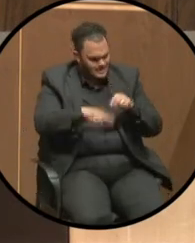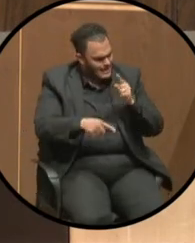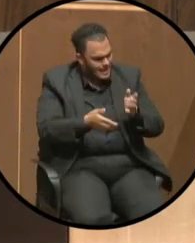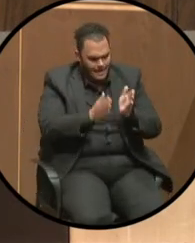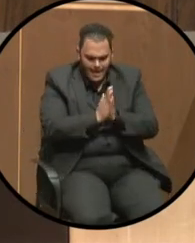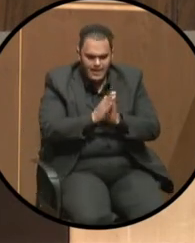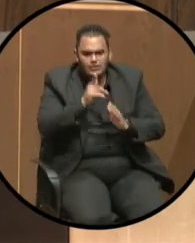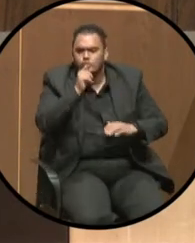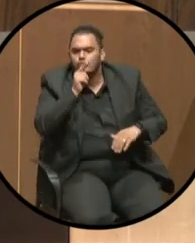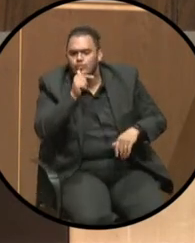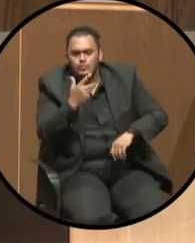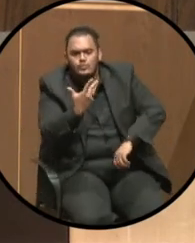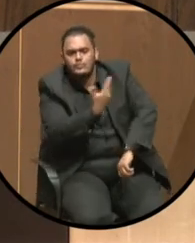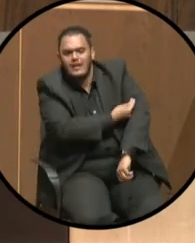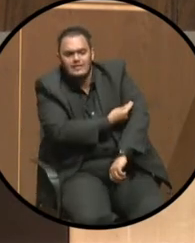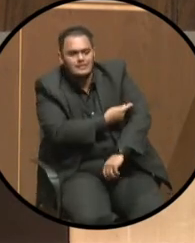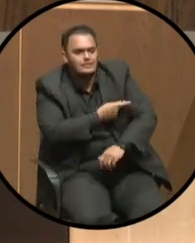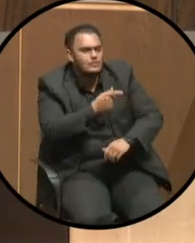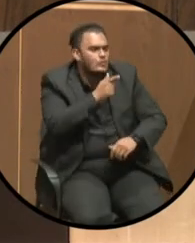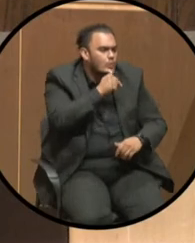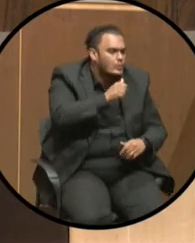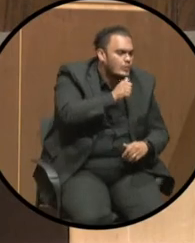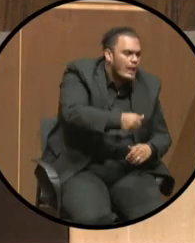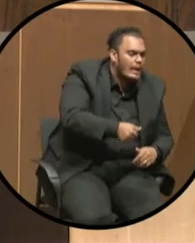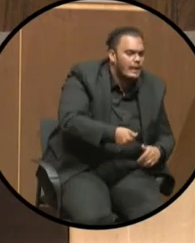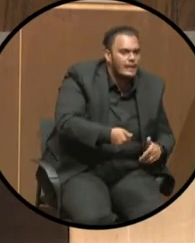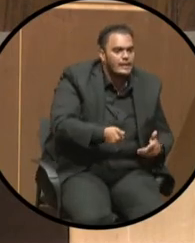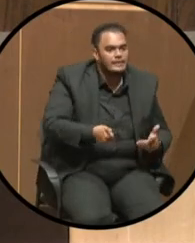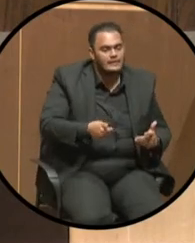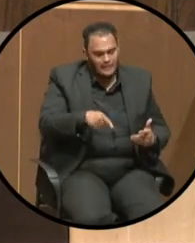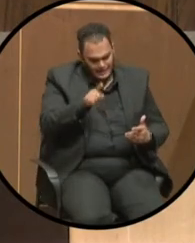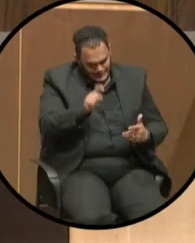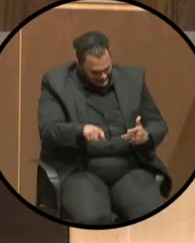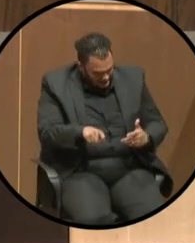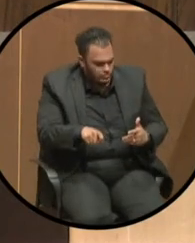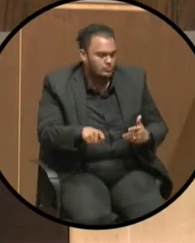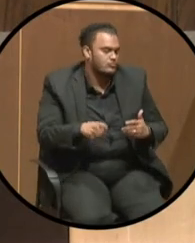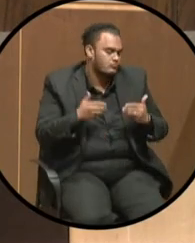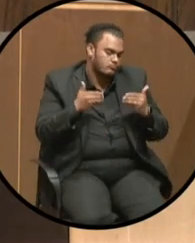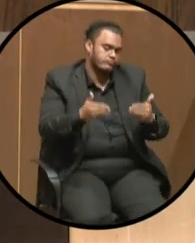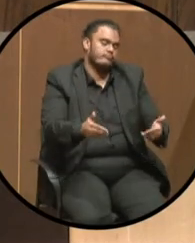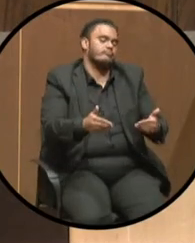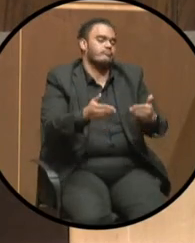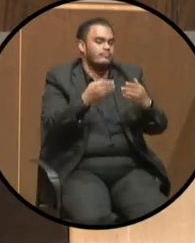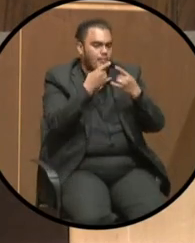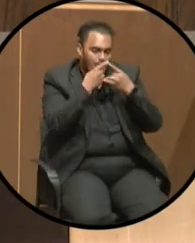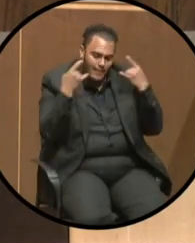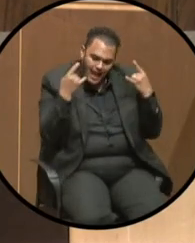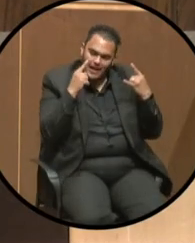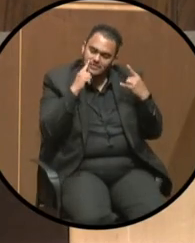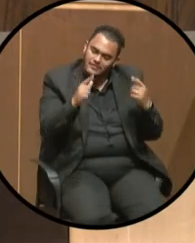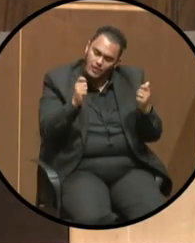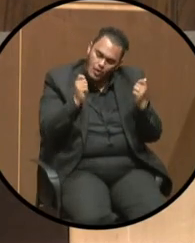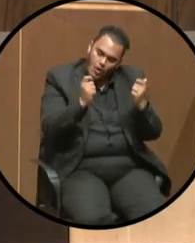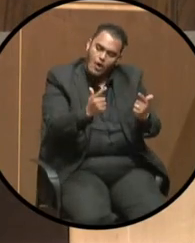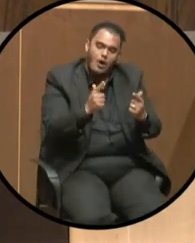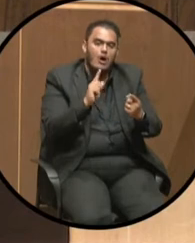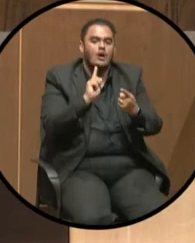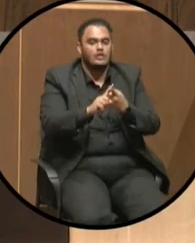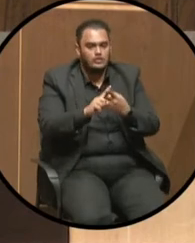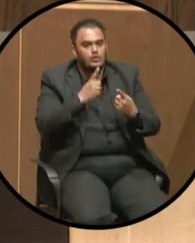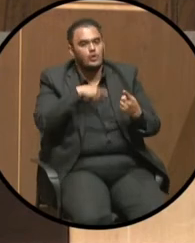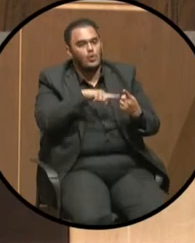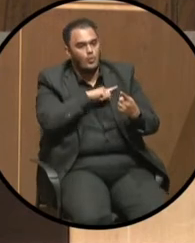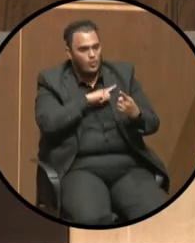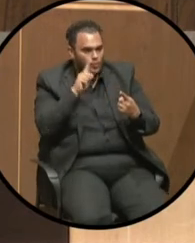vaccinated, then we need to be conservative in our approach and continue masking for all until we have reached a threshold